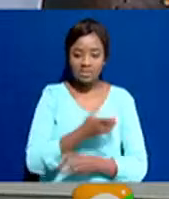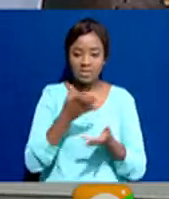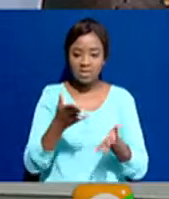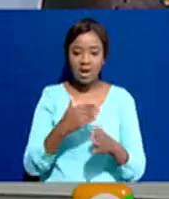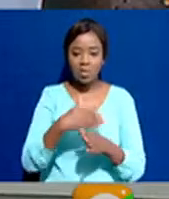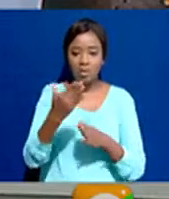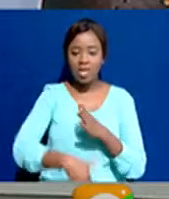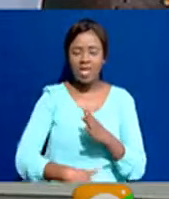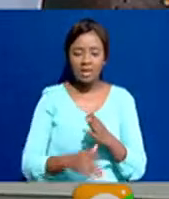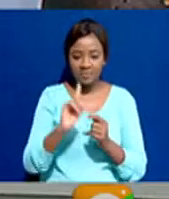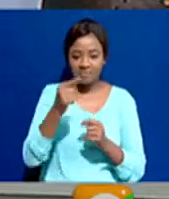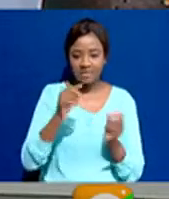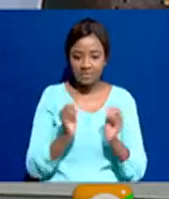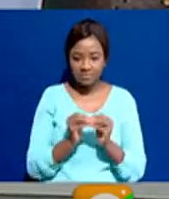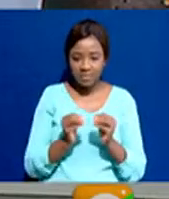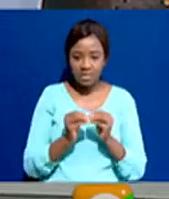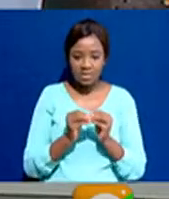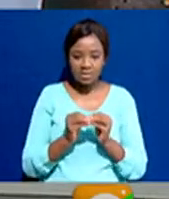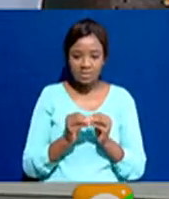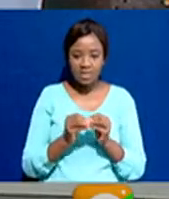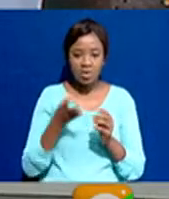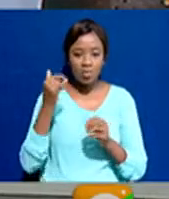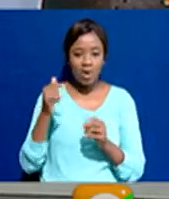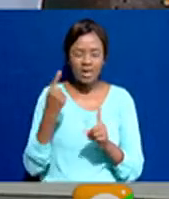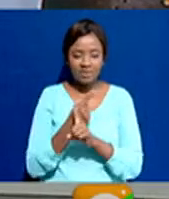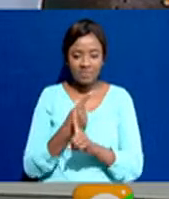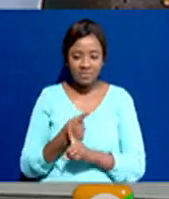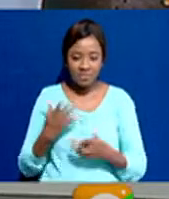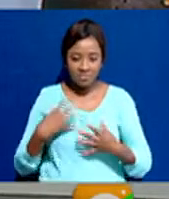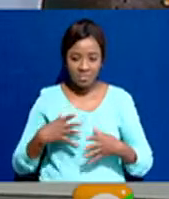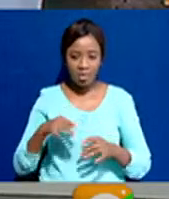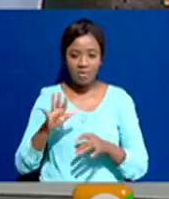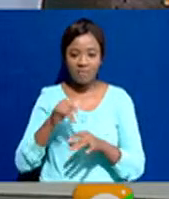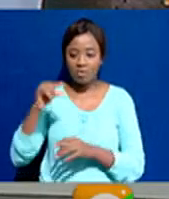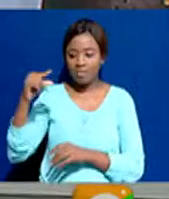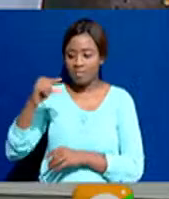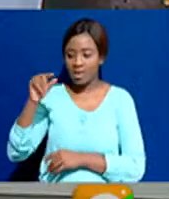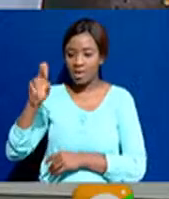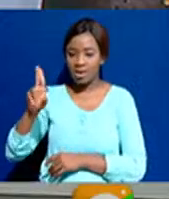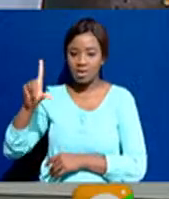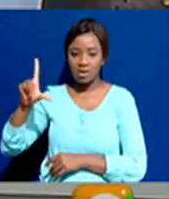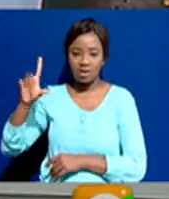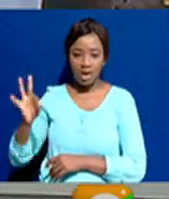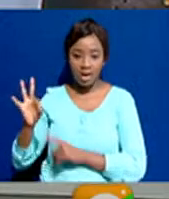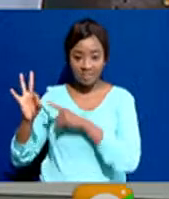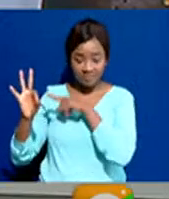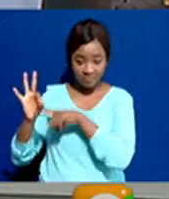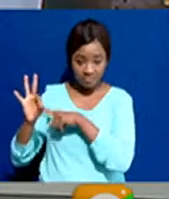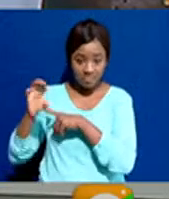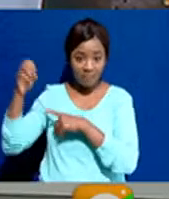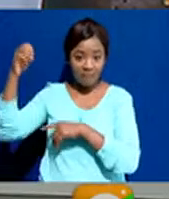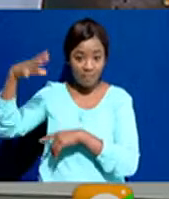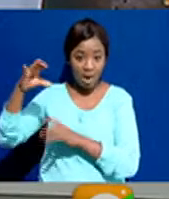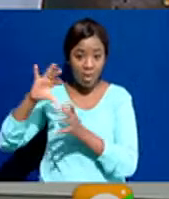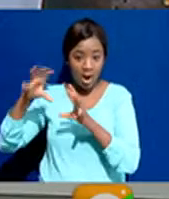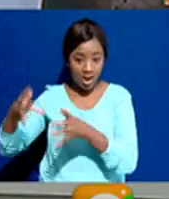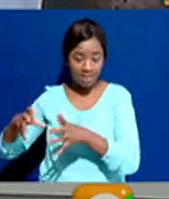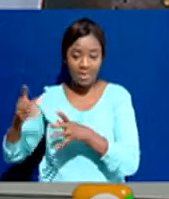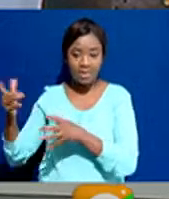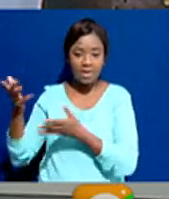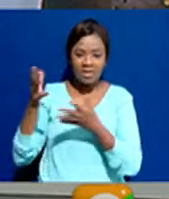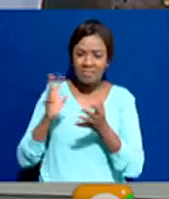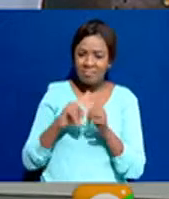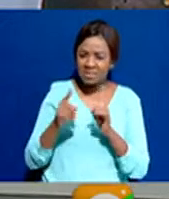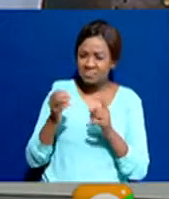are sitting prematurely after officials from Gulf Power Limited, a private power generating company, failed to provide the necessary